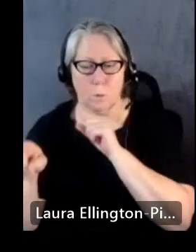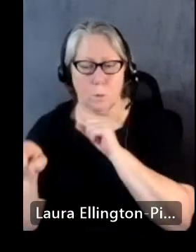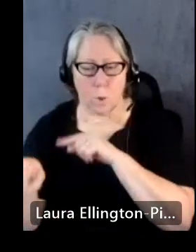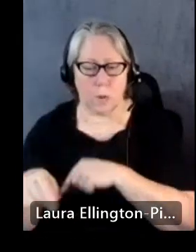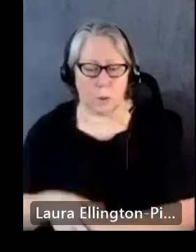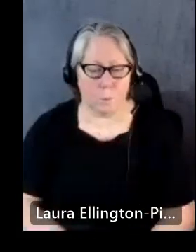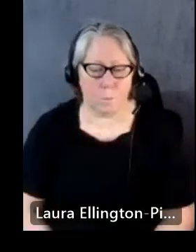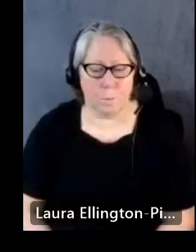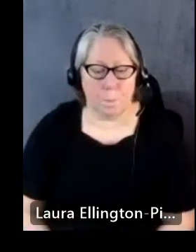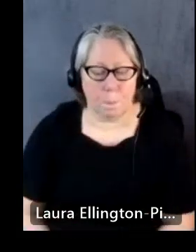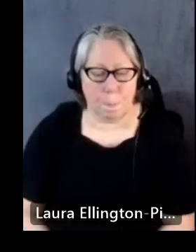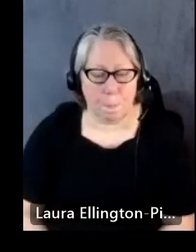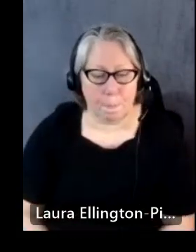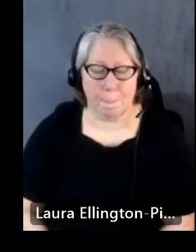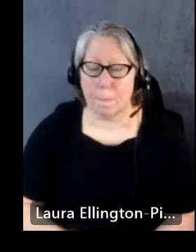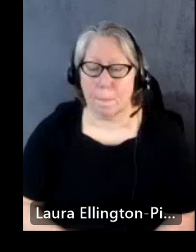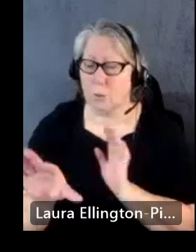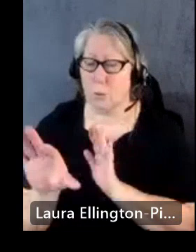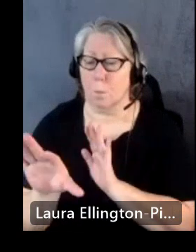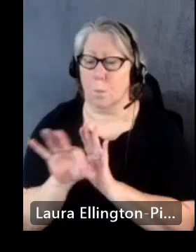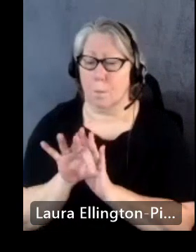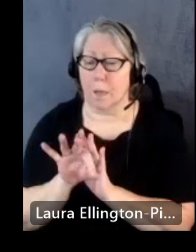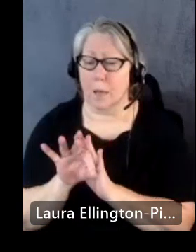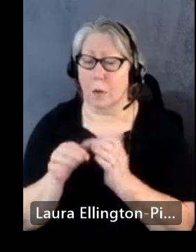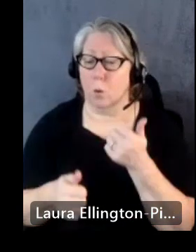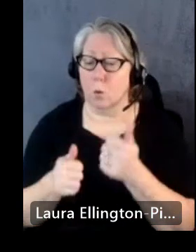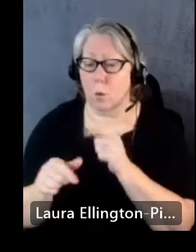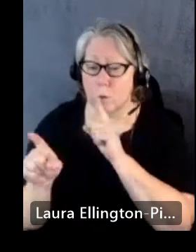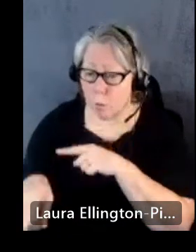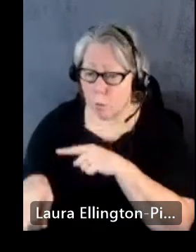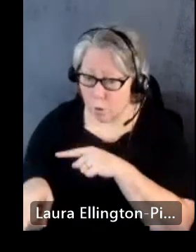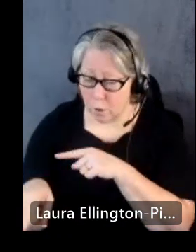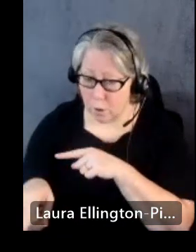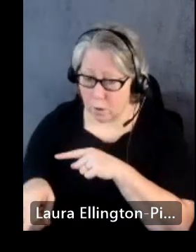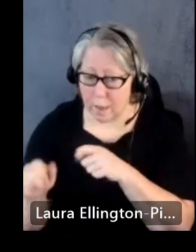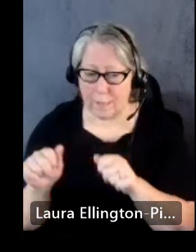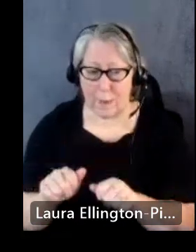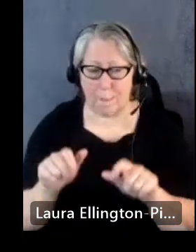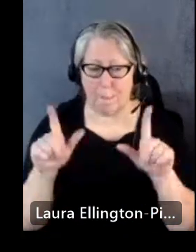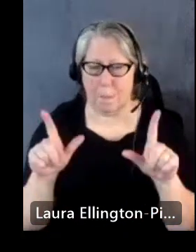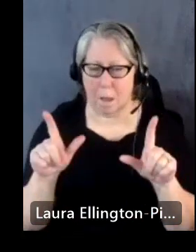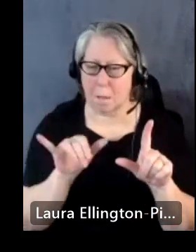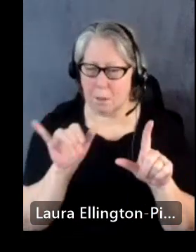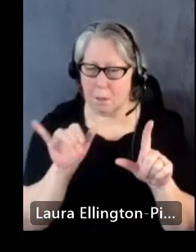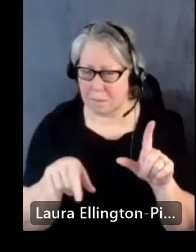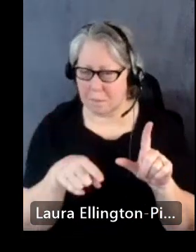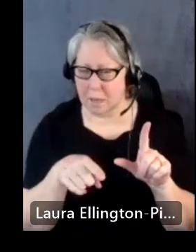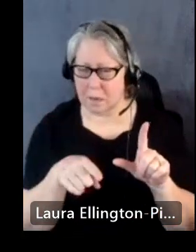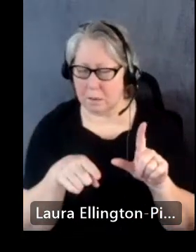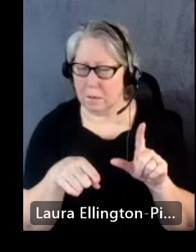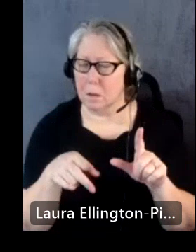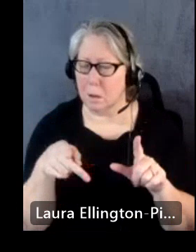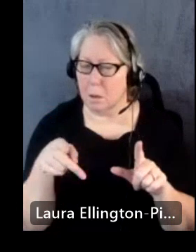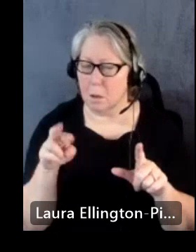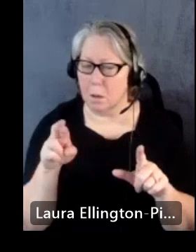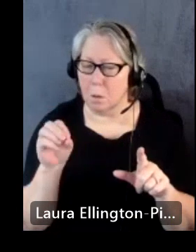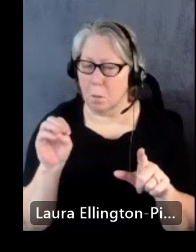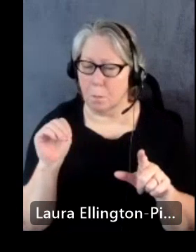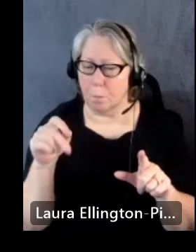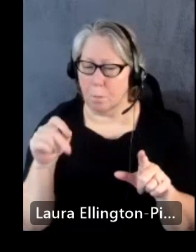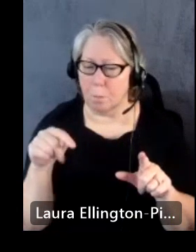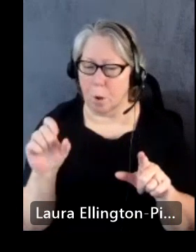You'll select which report that you want to run, and then you'll have a pop-up here that looks like this, says prompts, and you'll just need to